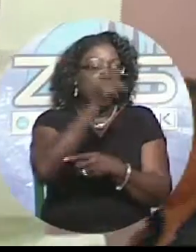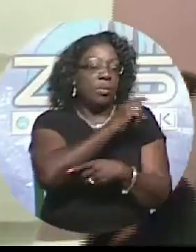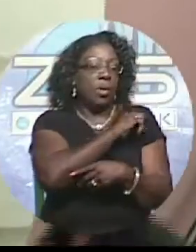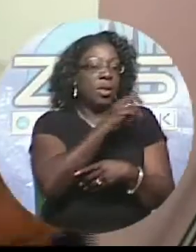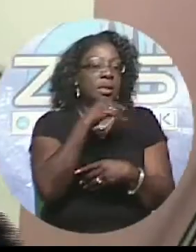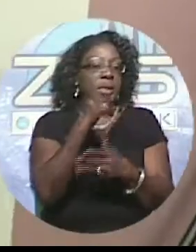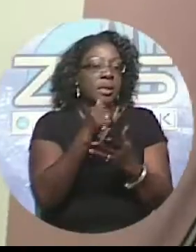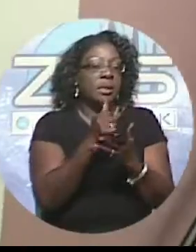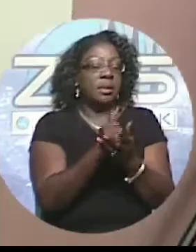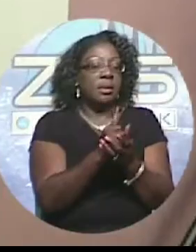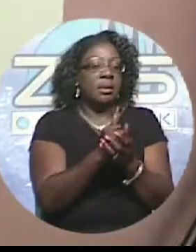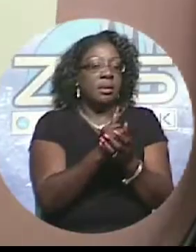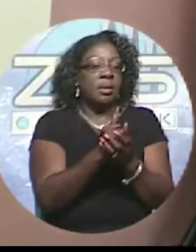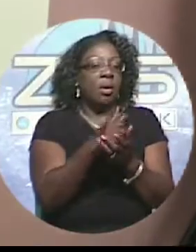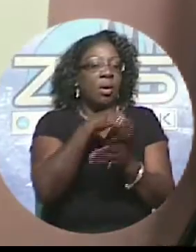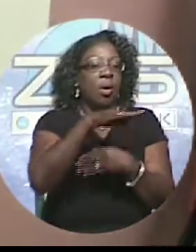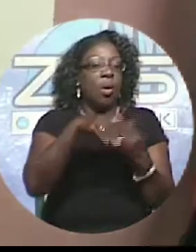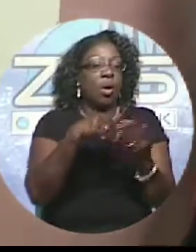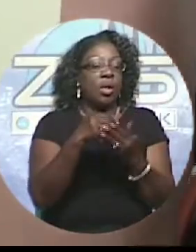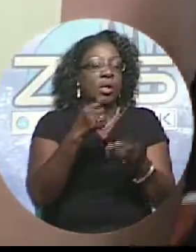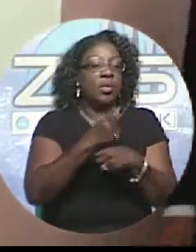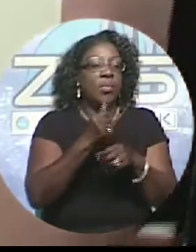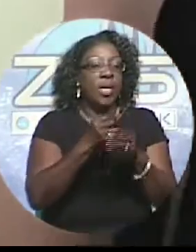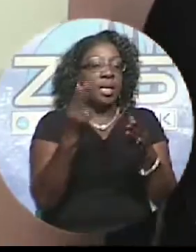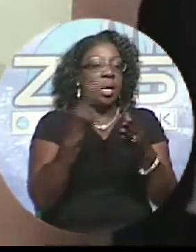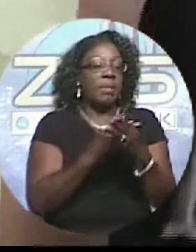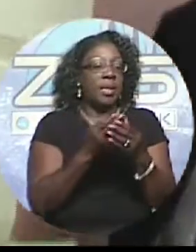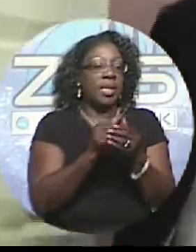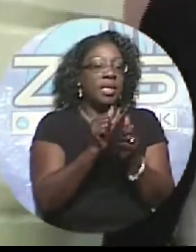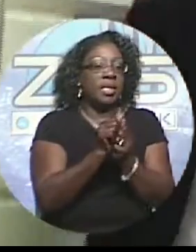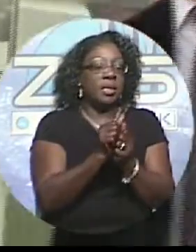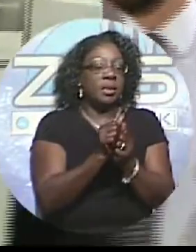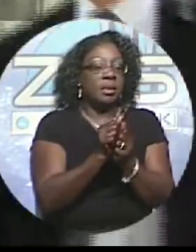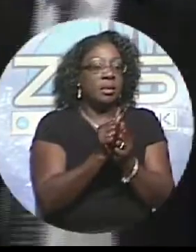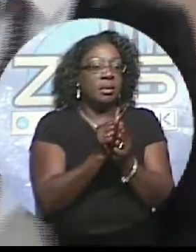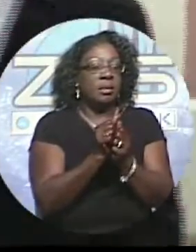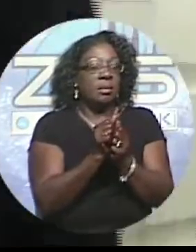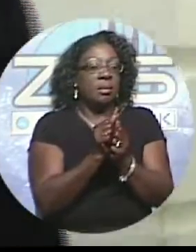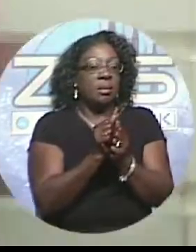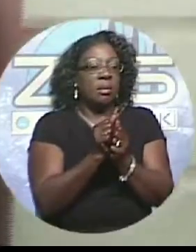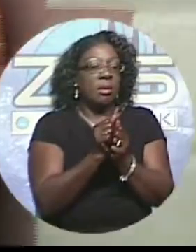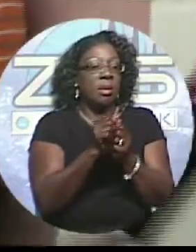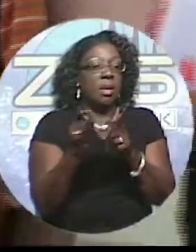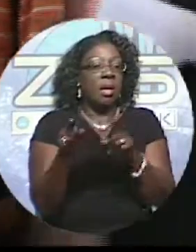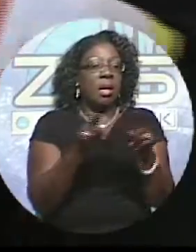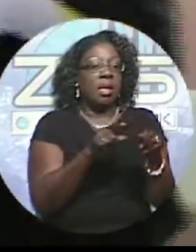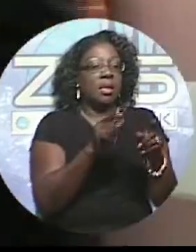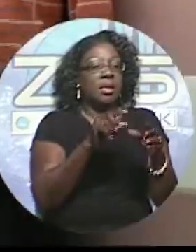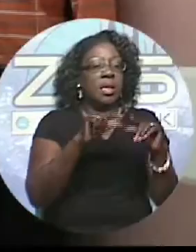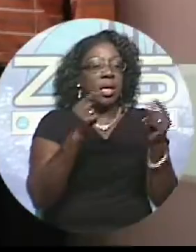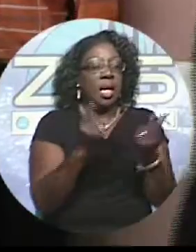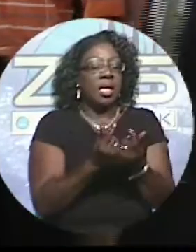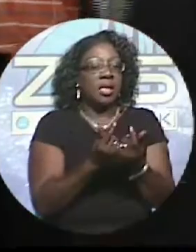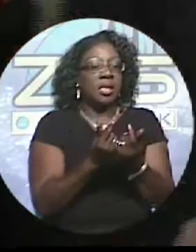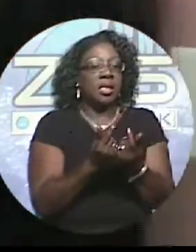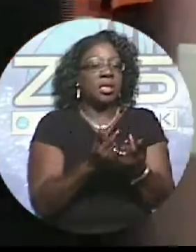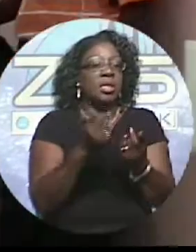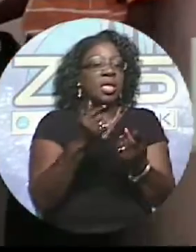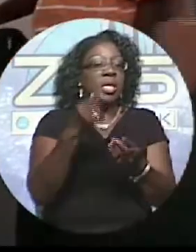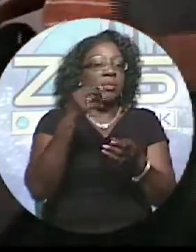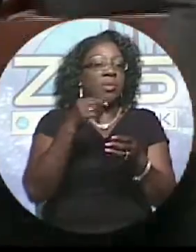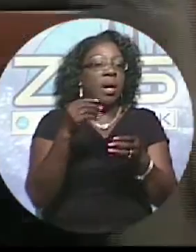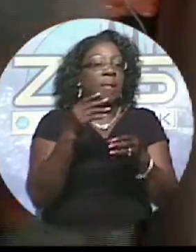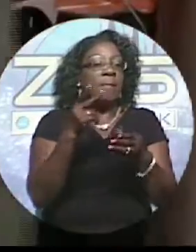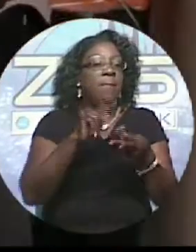and Timothy Eneas, also made application to join with the state as the largest non-secured creditor in the